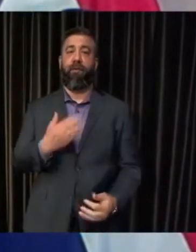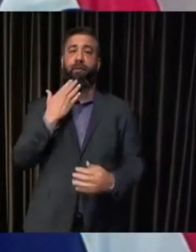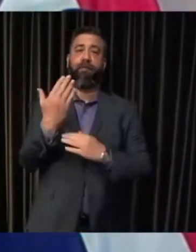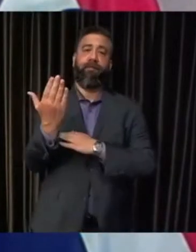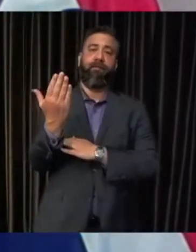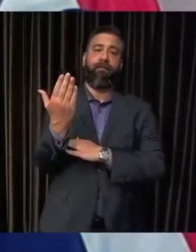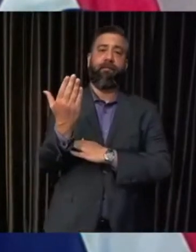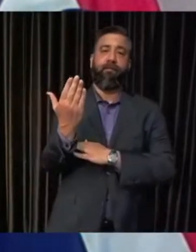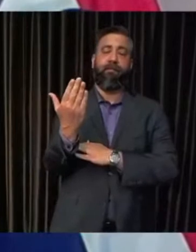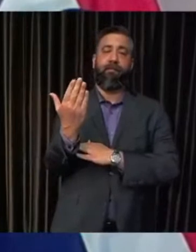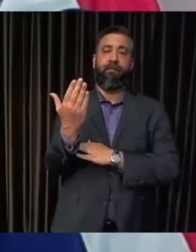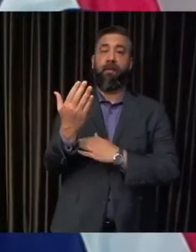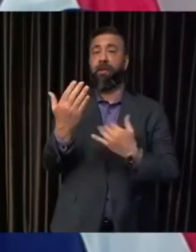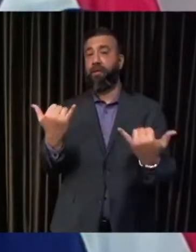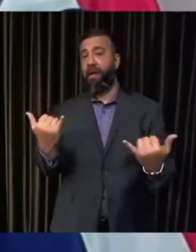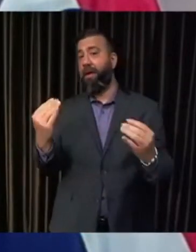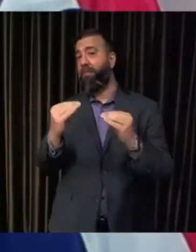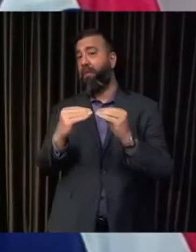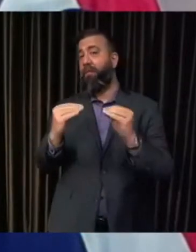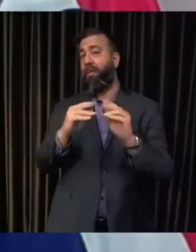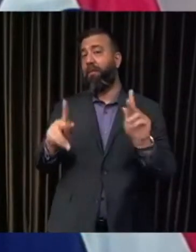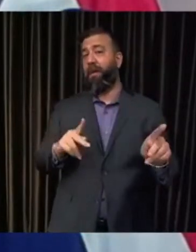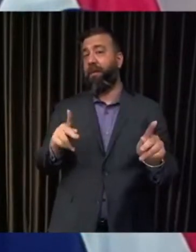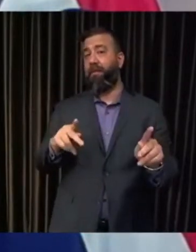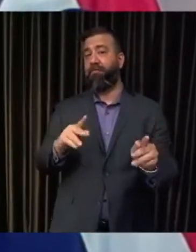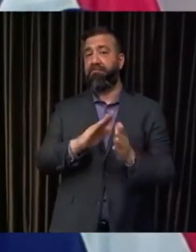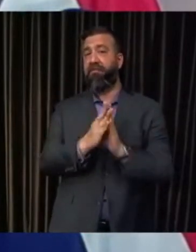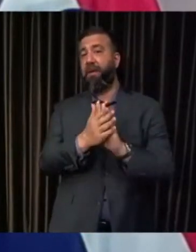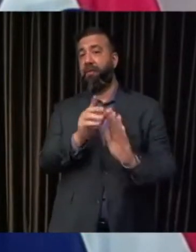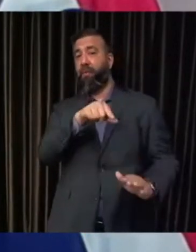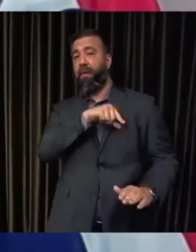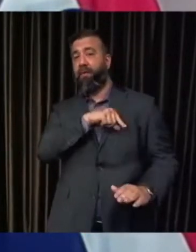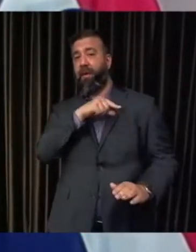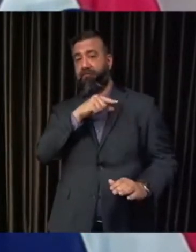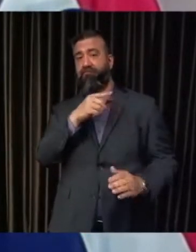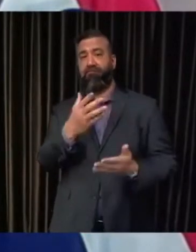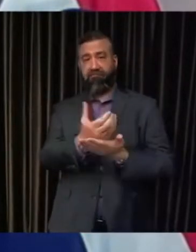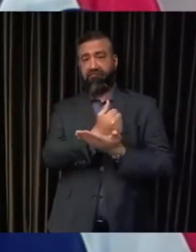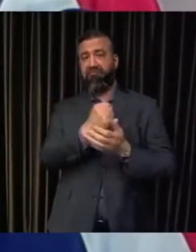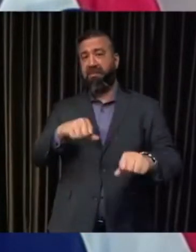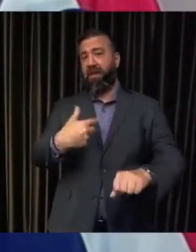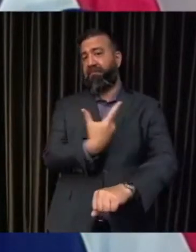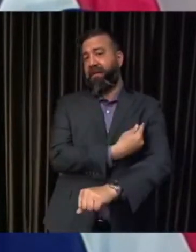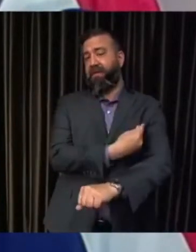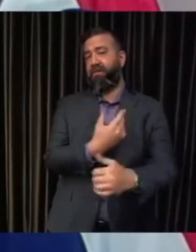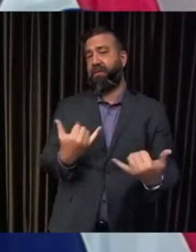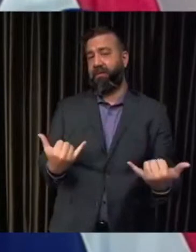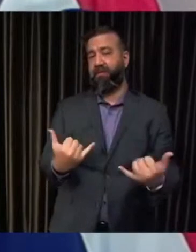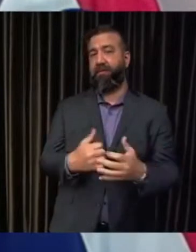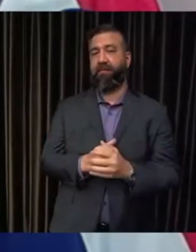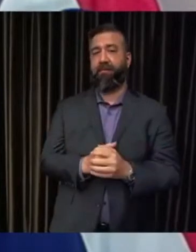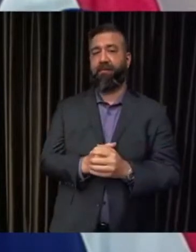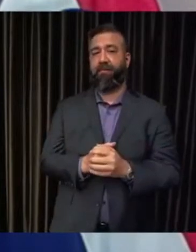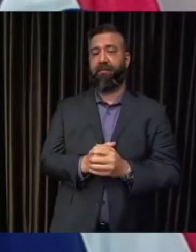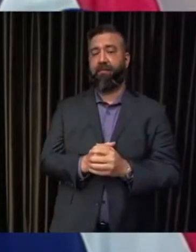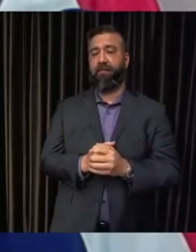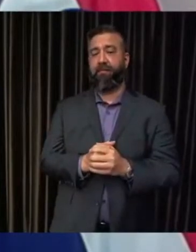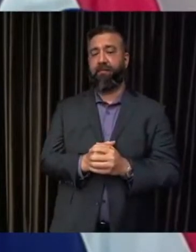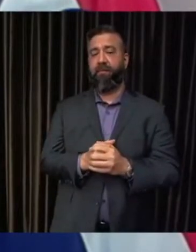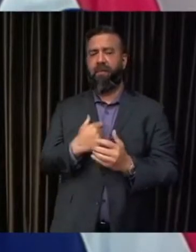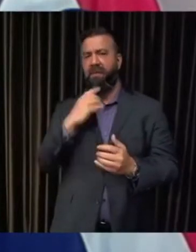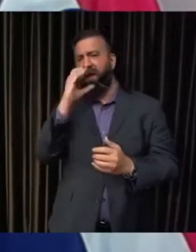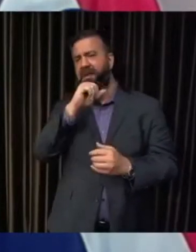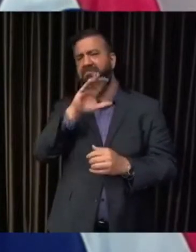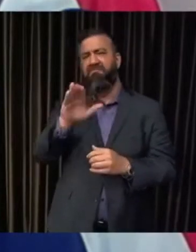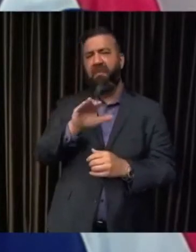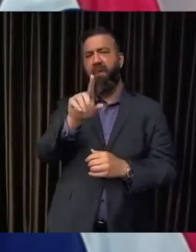Good morning. Today, more people in Missouri become eligible to receive the COVID-19 vaccine. We estimate